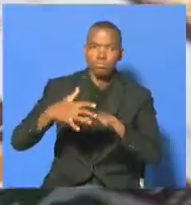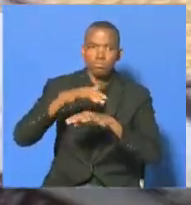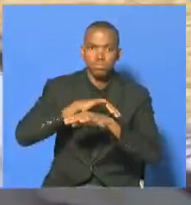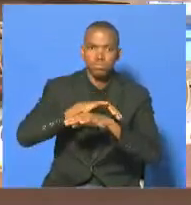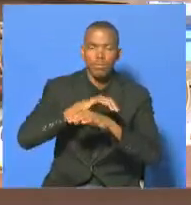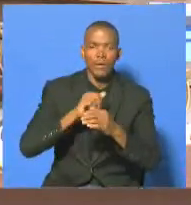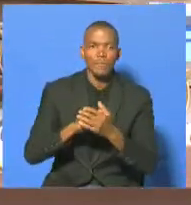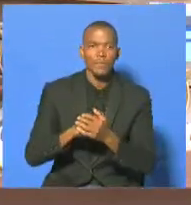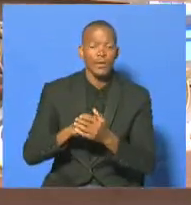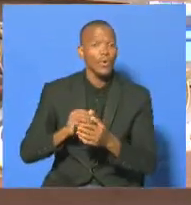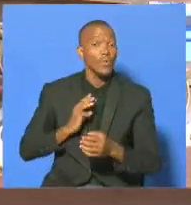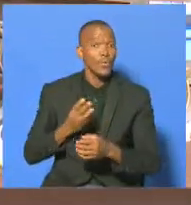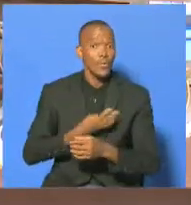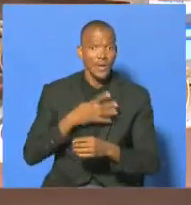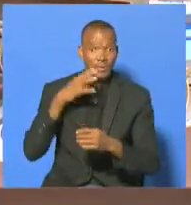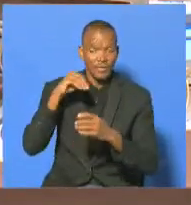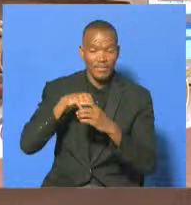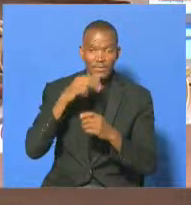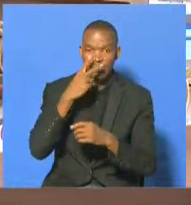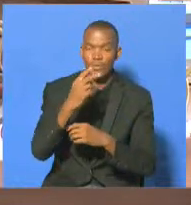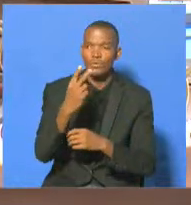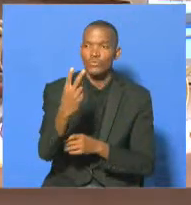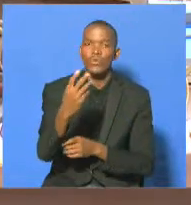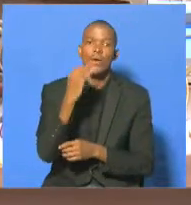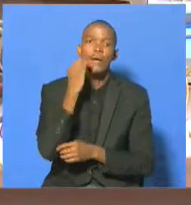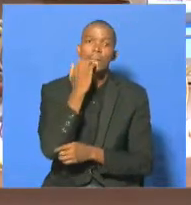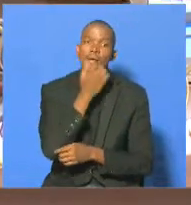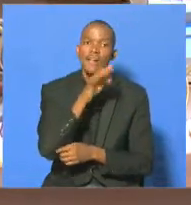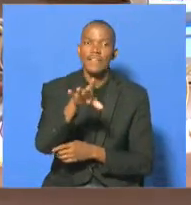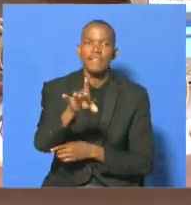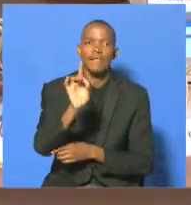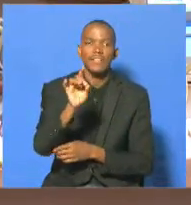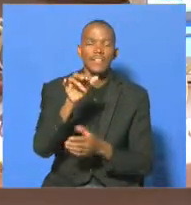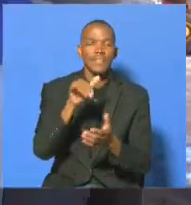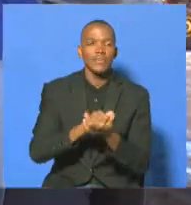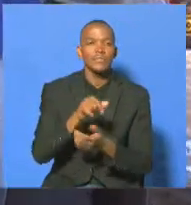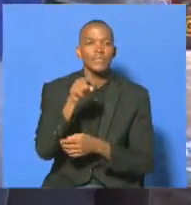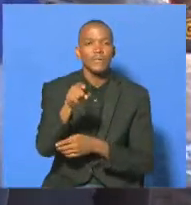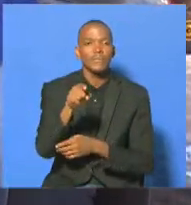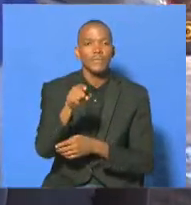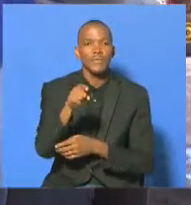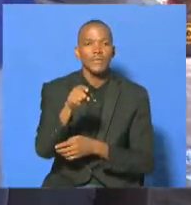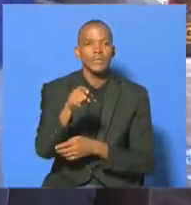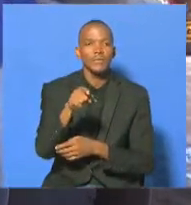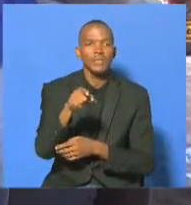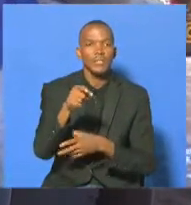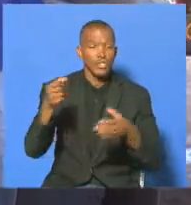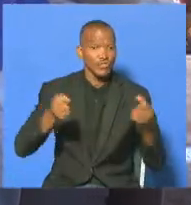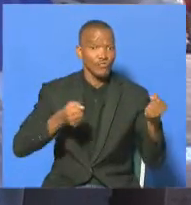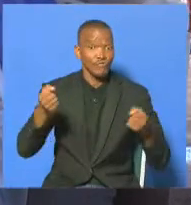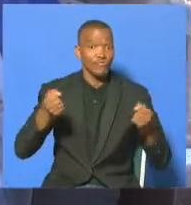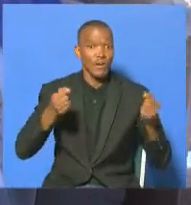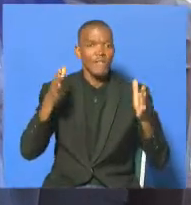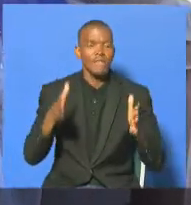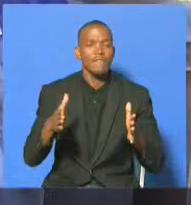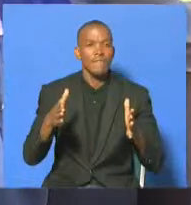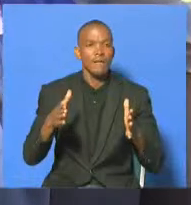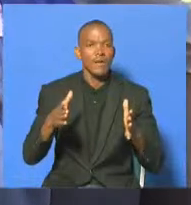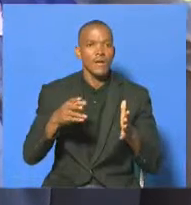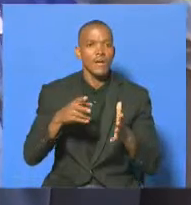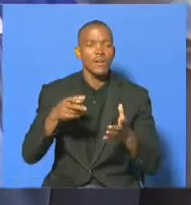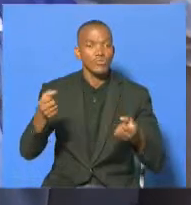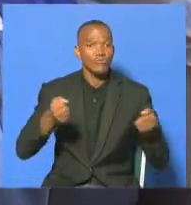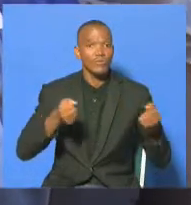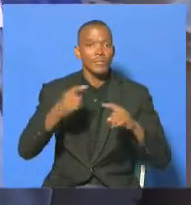So haretse na ritetse borra ba babedi ba ile gore ke di truck netan drivers. Truck engwe